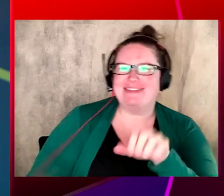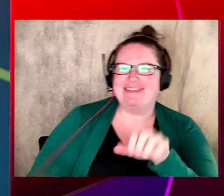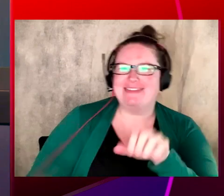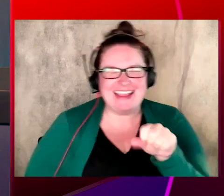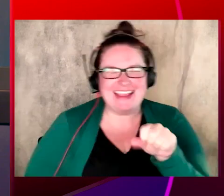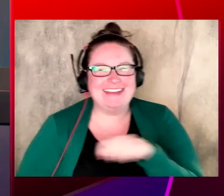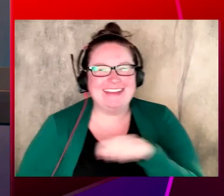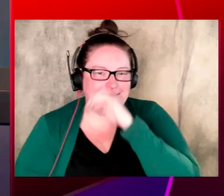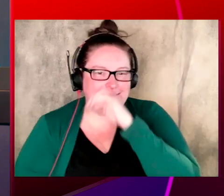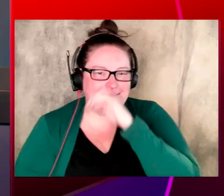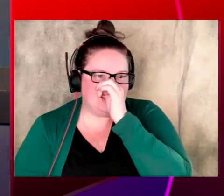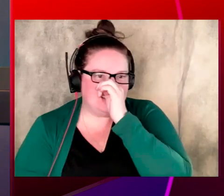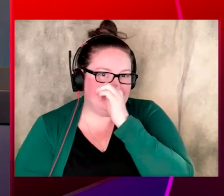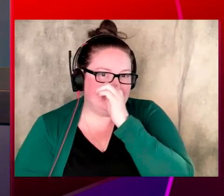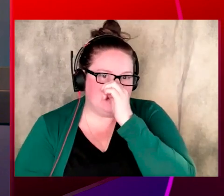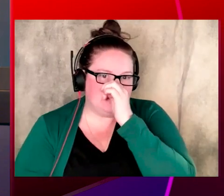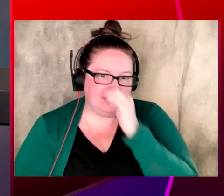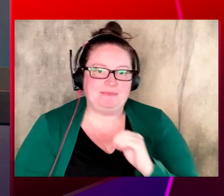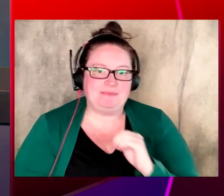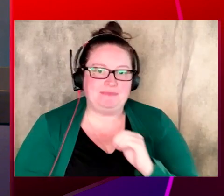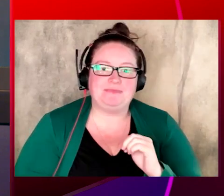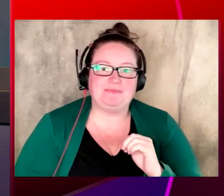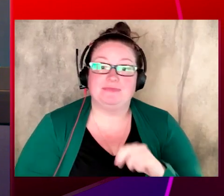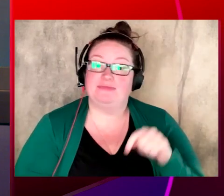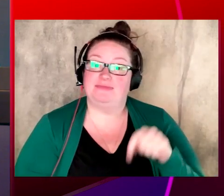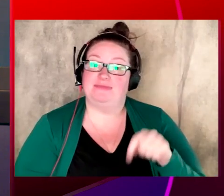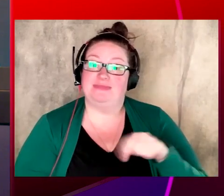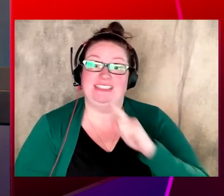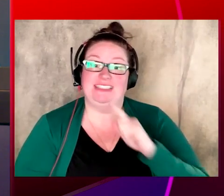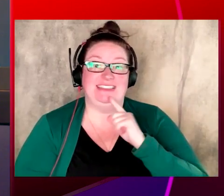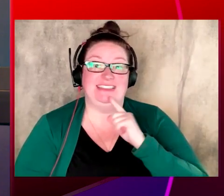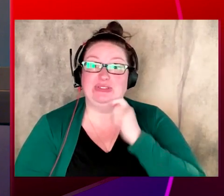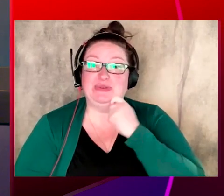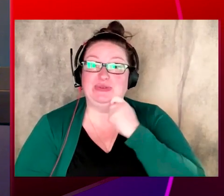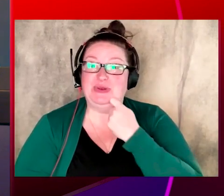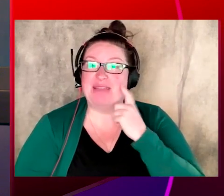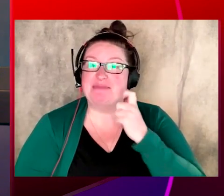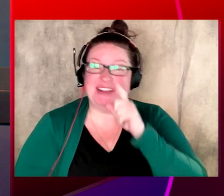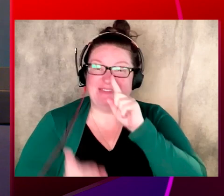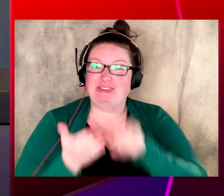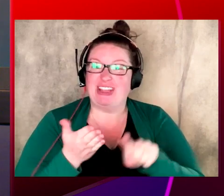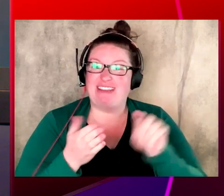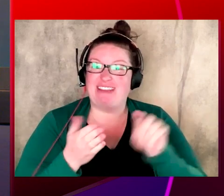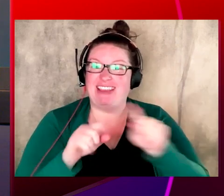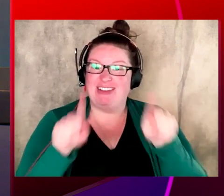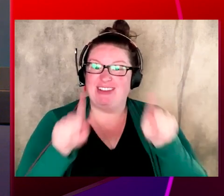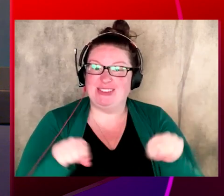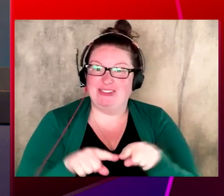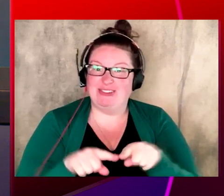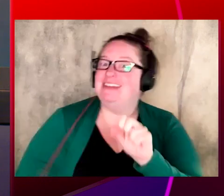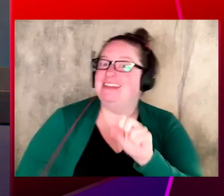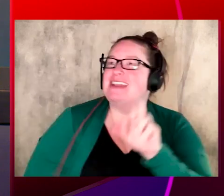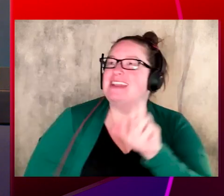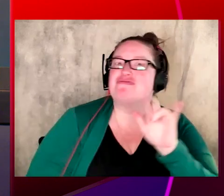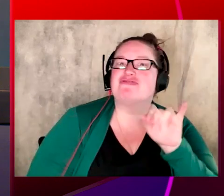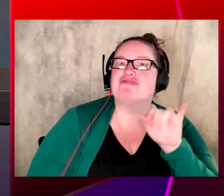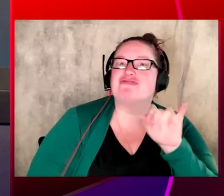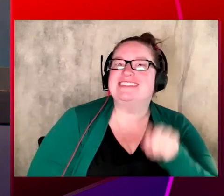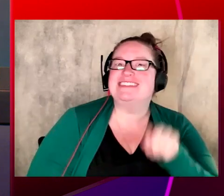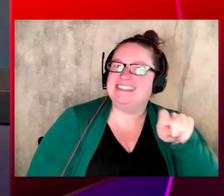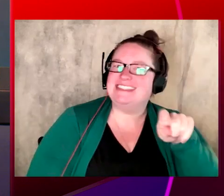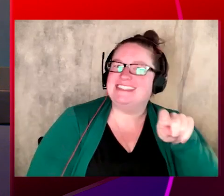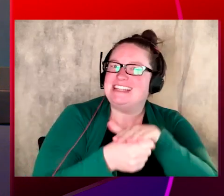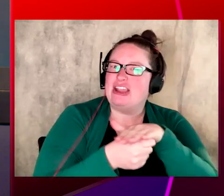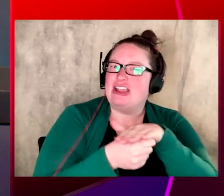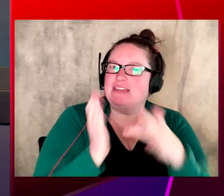Yeah, always. Yeah, this is seriously cool. I'm gonna have to check this console out. Yeah, Ritz, this is an area of tech that I've always been